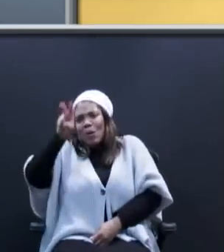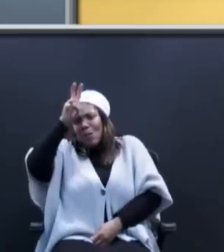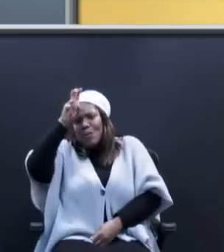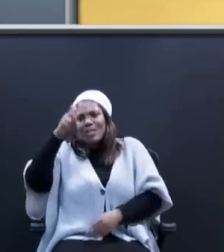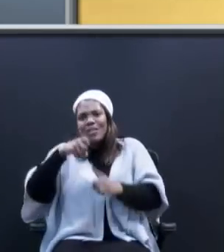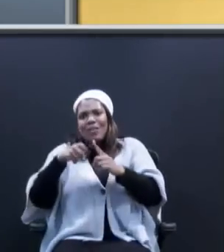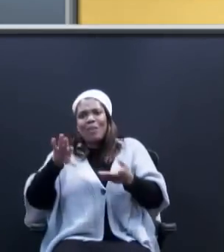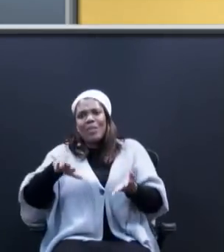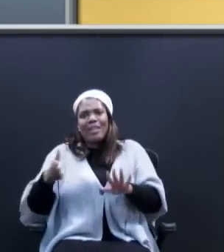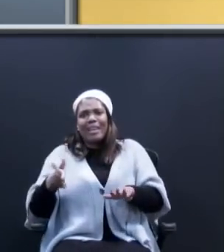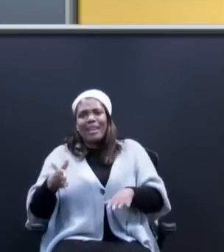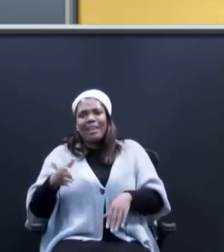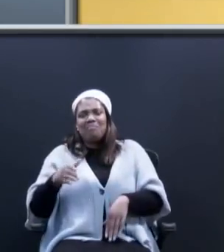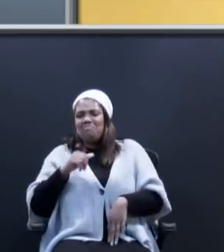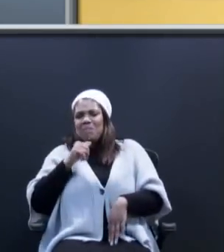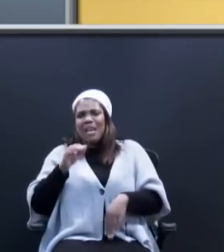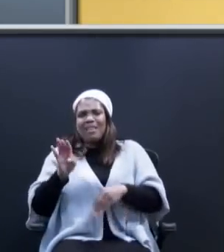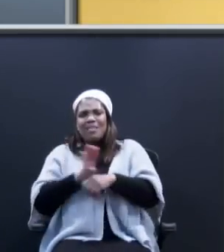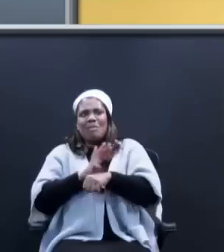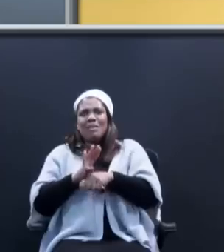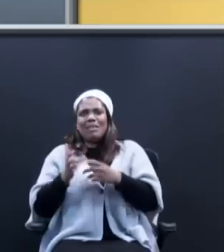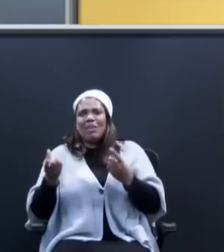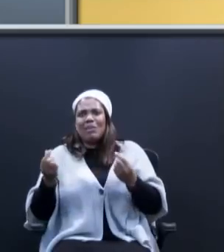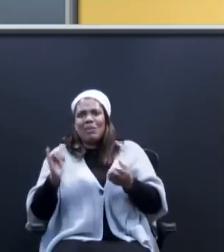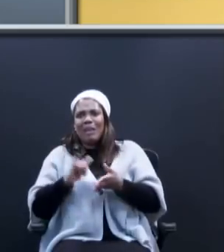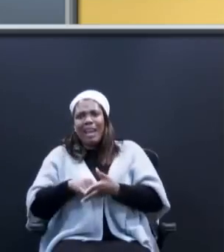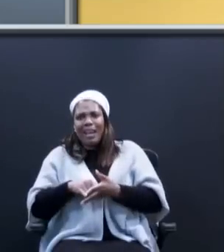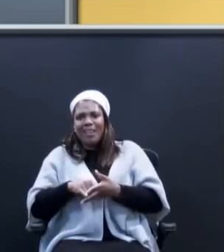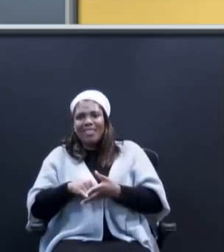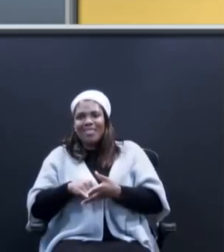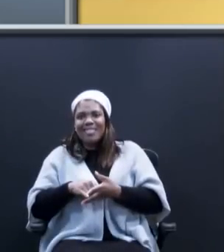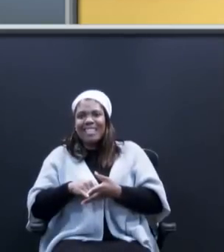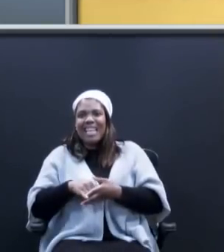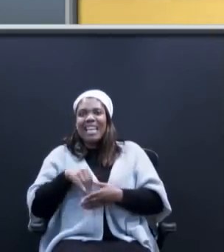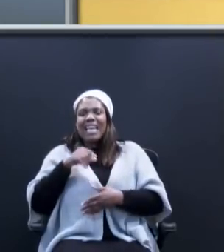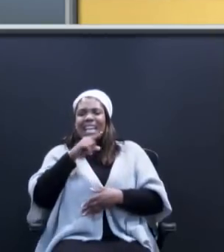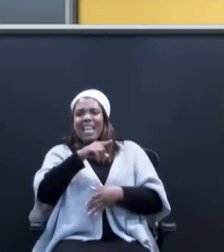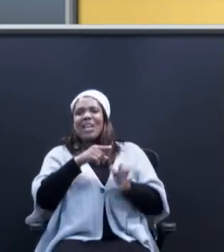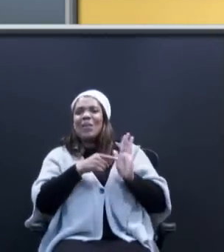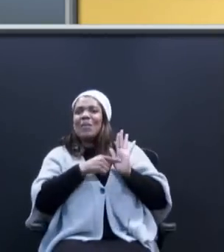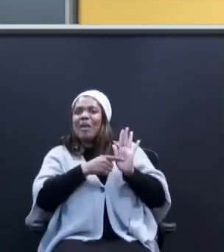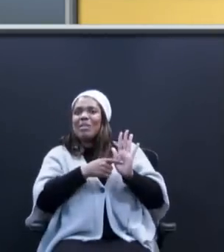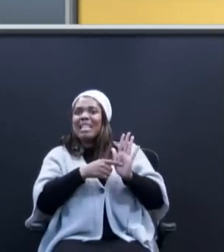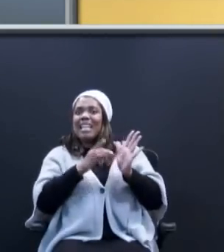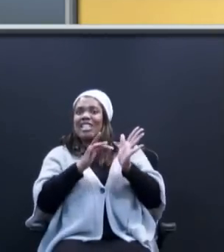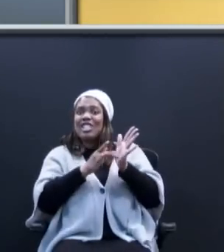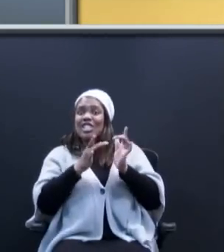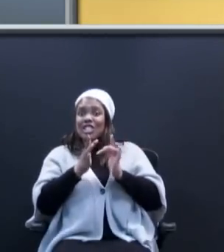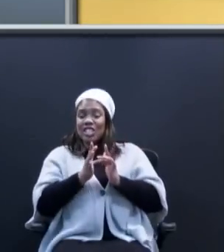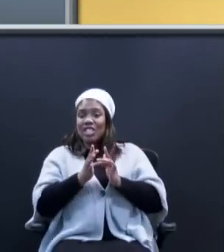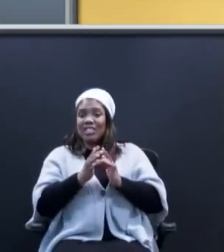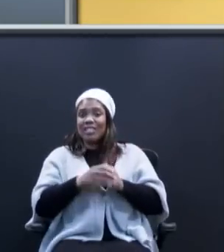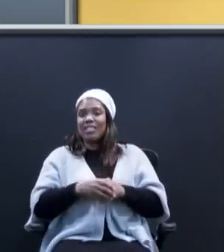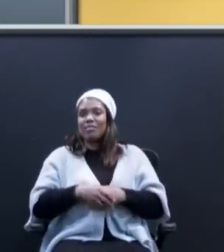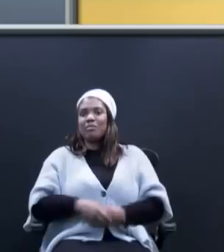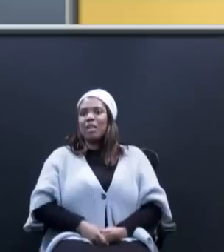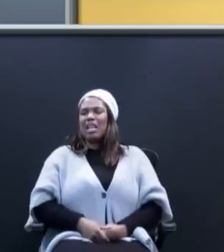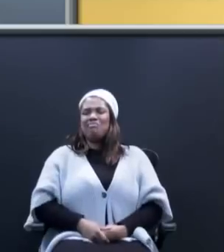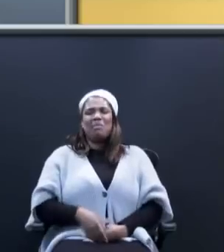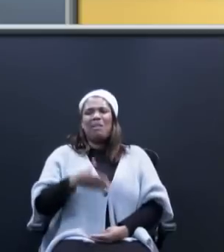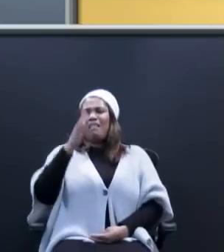scapegoat represent Satan. That's God going to take all the sins of the people and put them on the head of Satan.